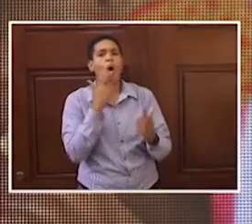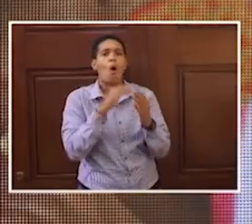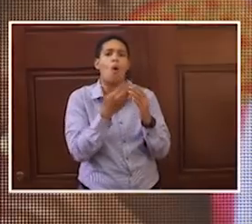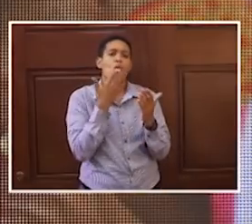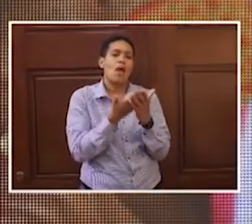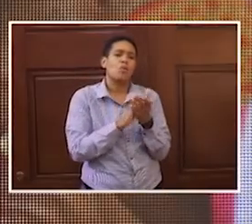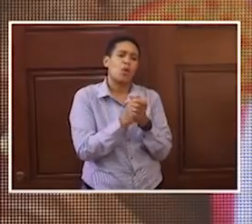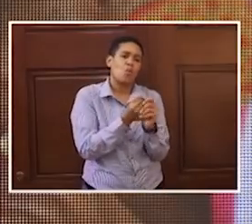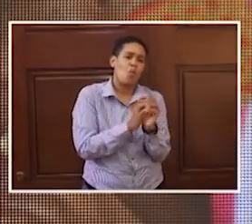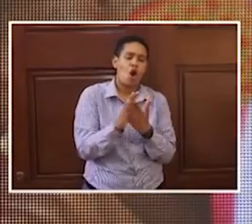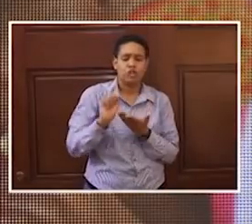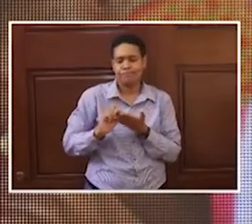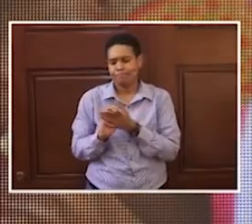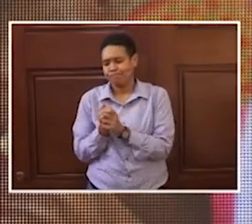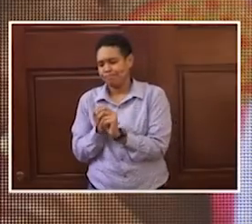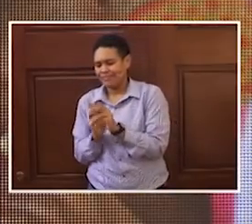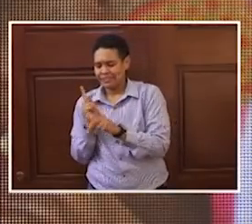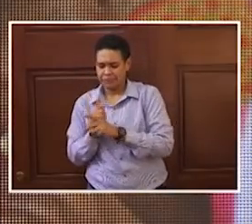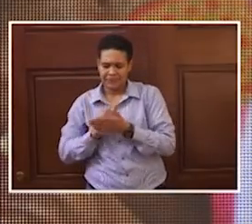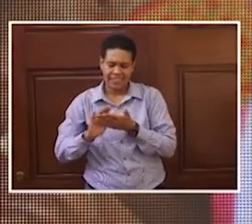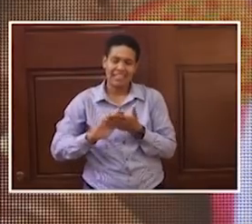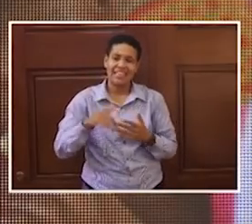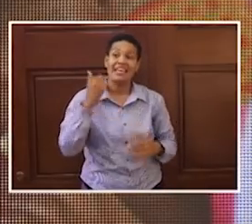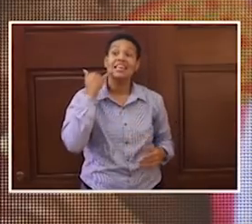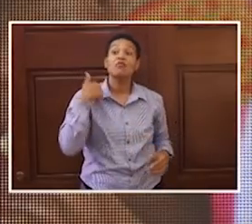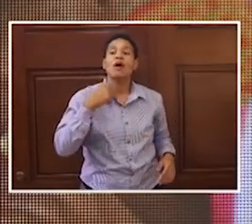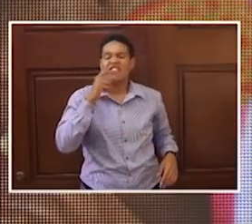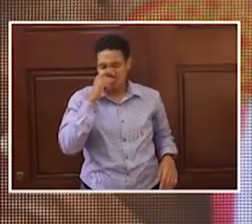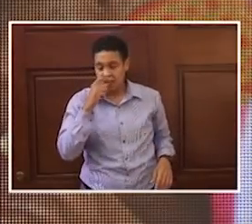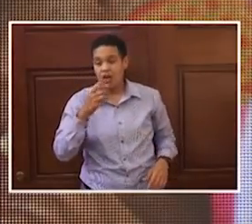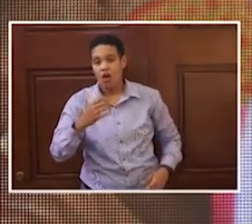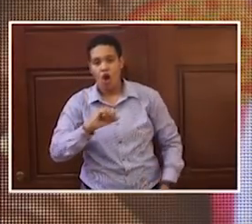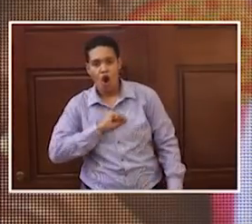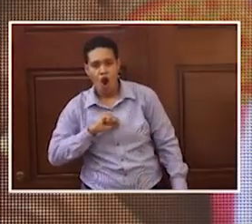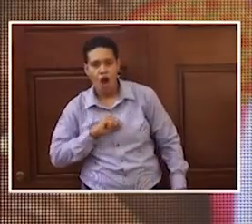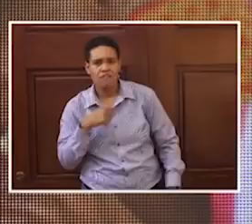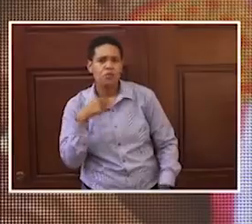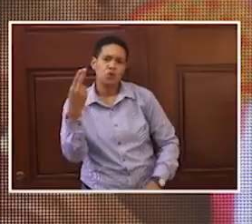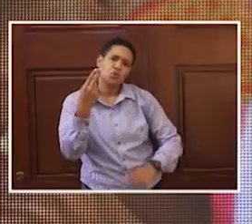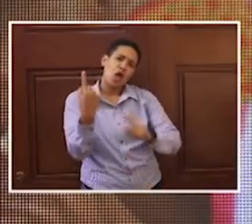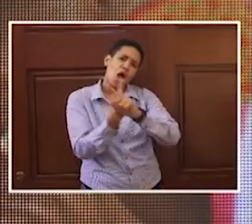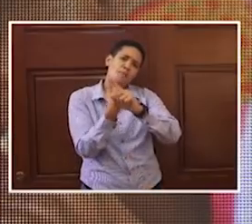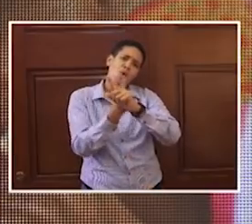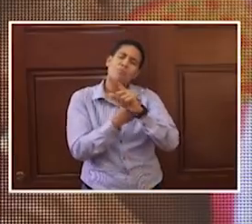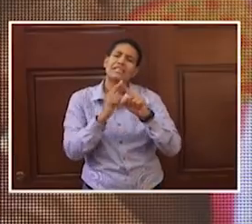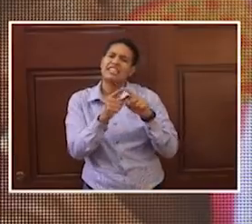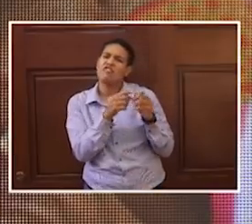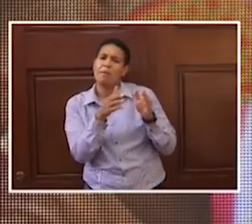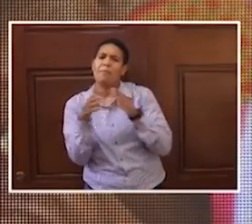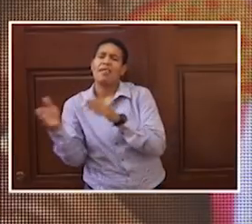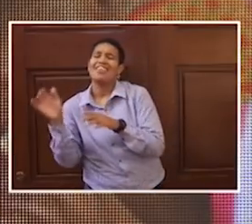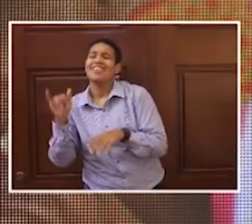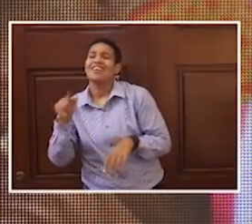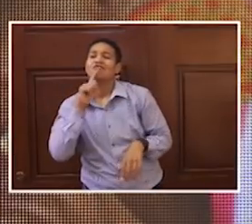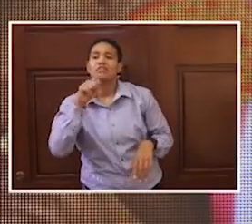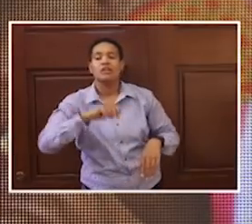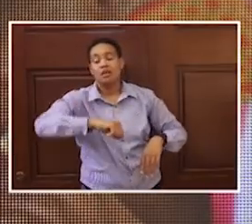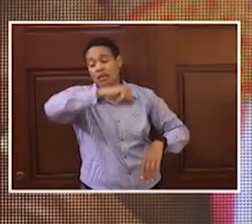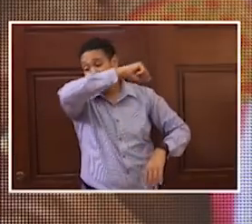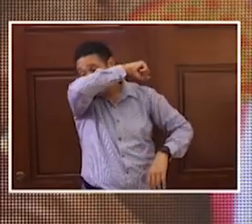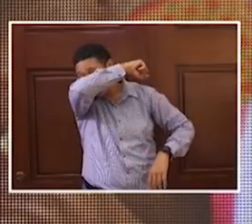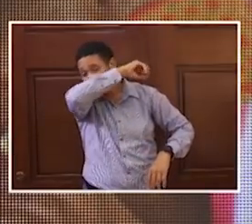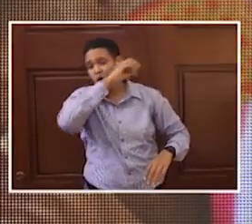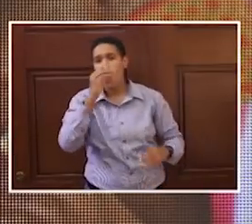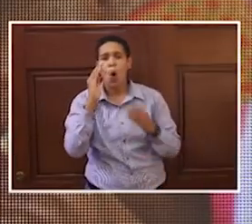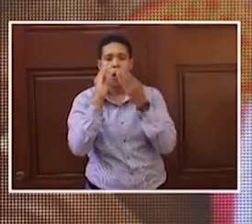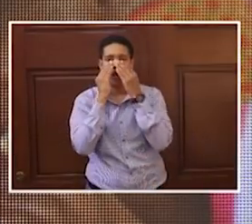hands, sanitize. If we have to sneeze or cough, we use the appropriate methods, that is, sneeze in your elbow or in a